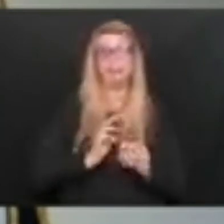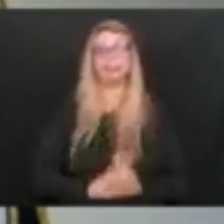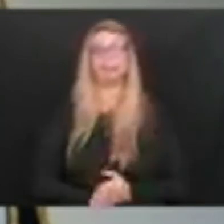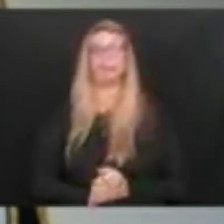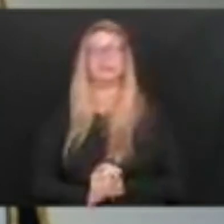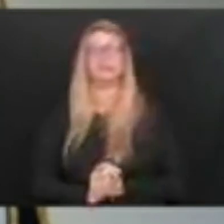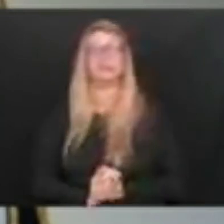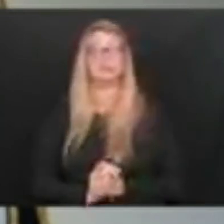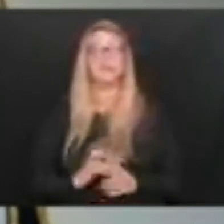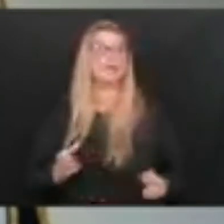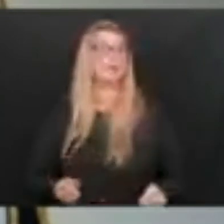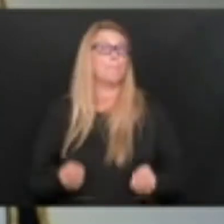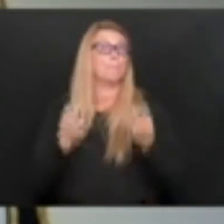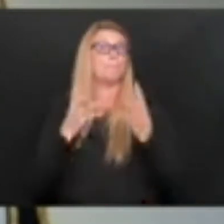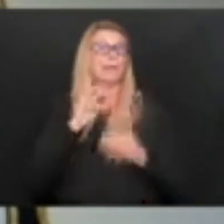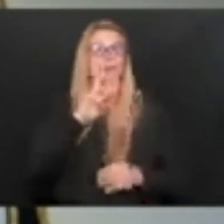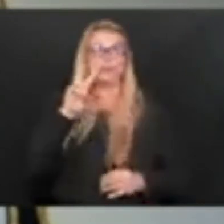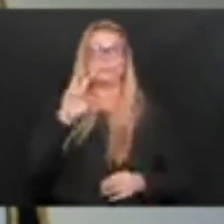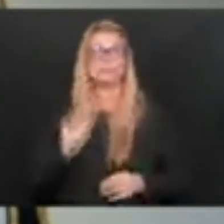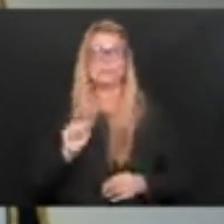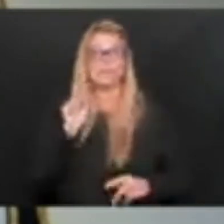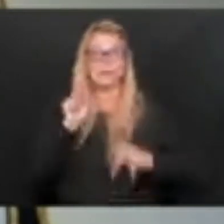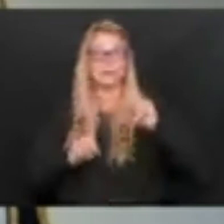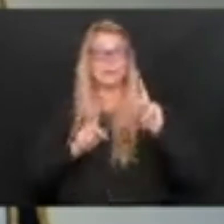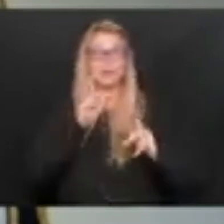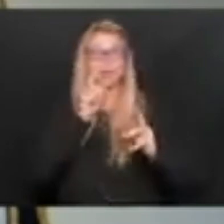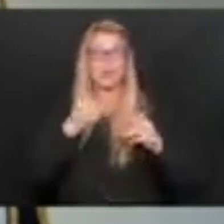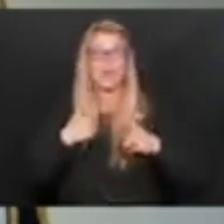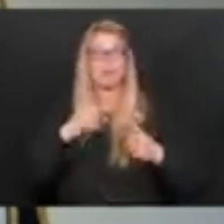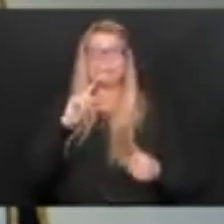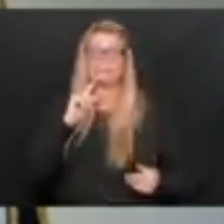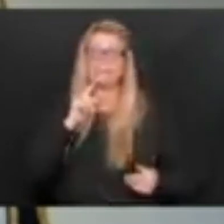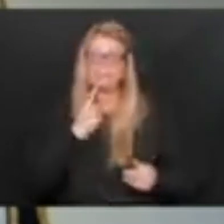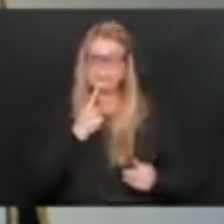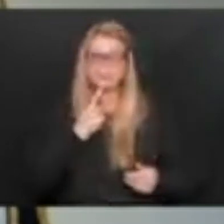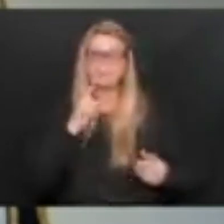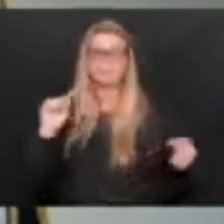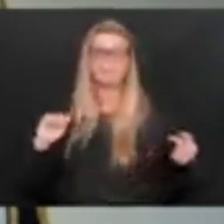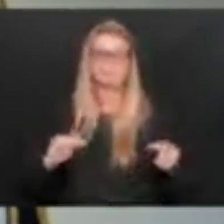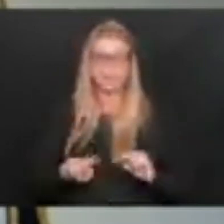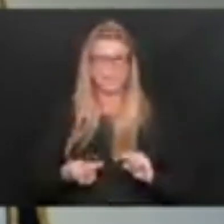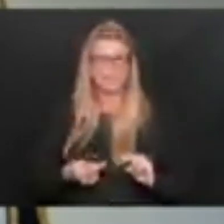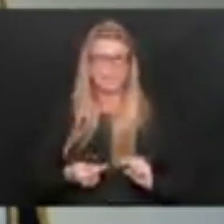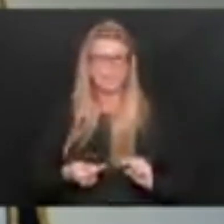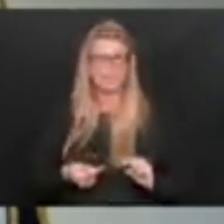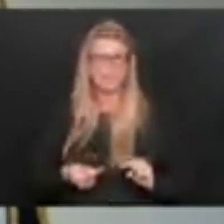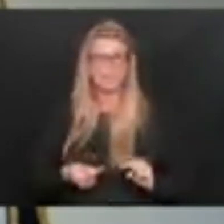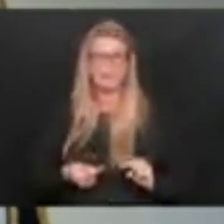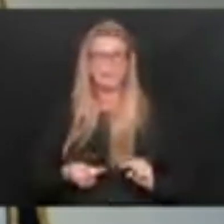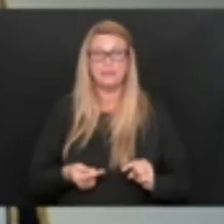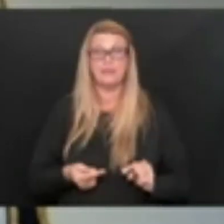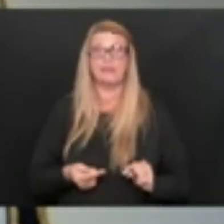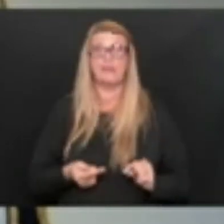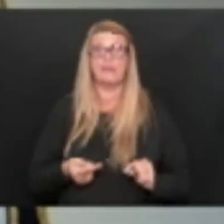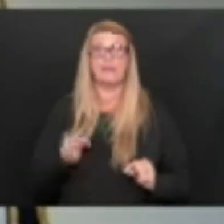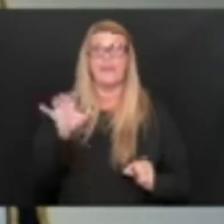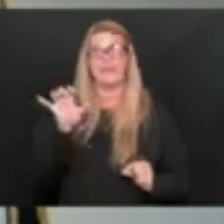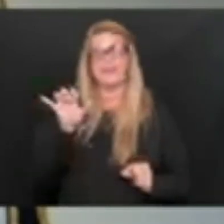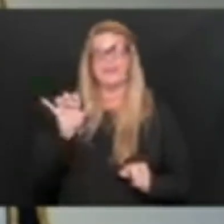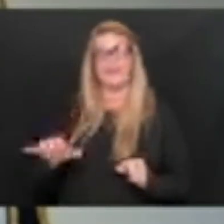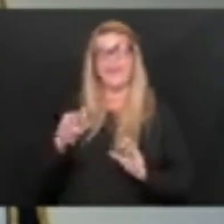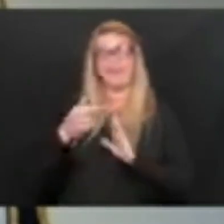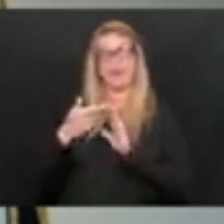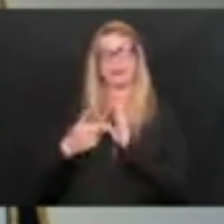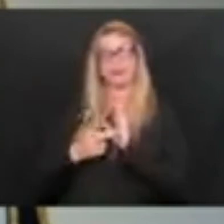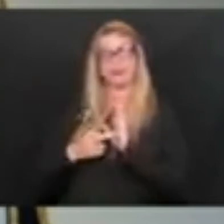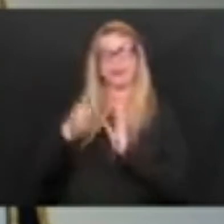are many West Virginians who are experiencing chronic pain due to a serious medical condition. Registering for a medical cannabis card through the